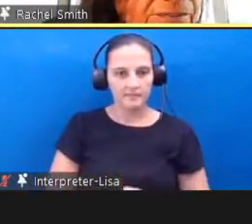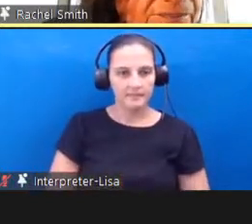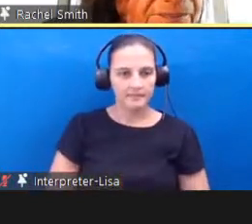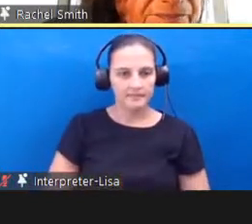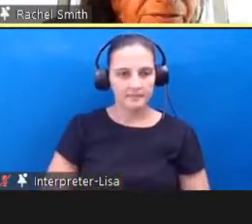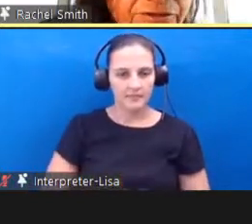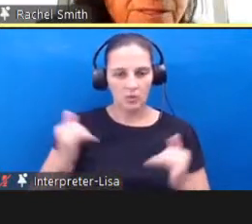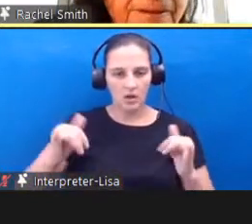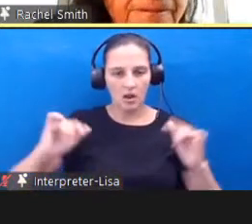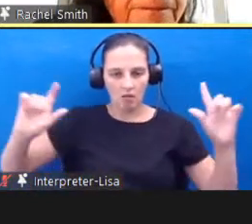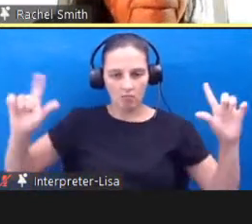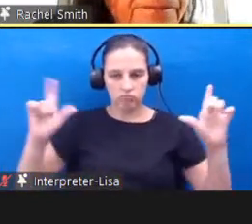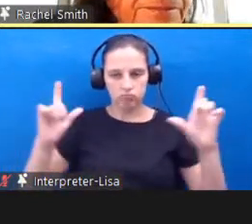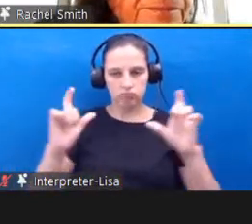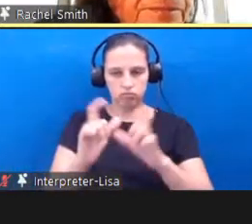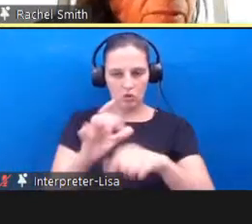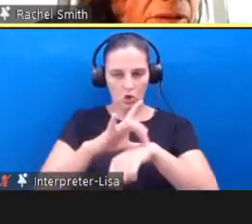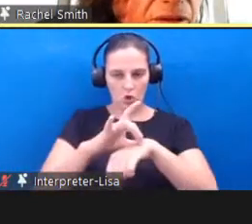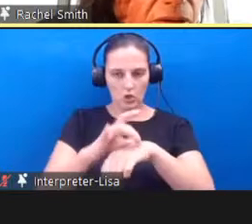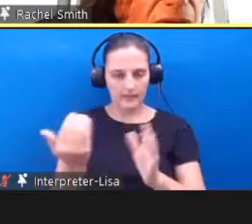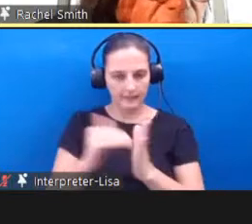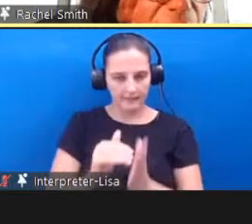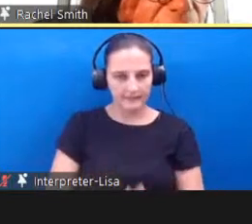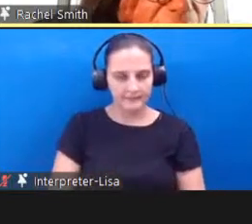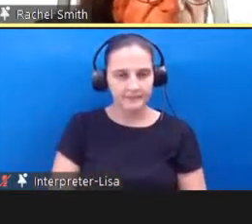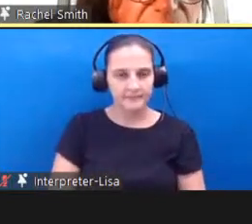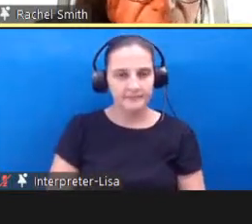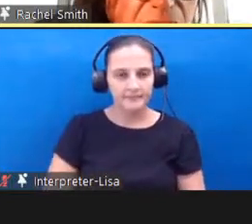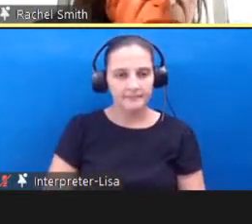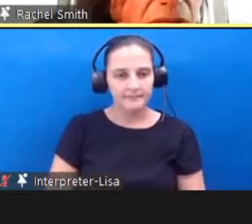Earth for a second.